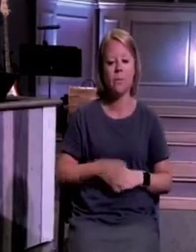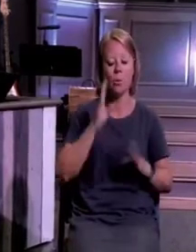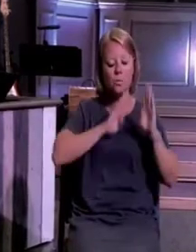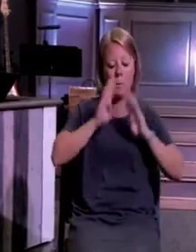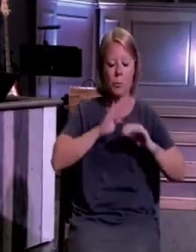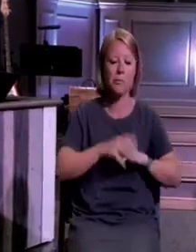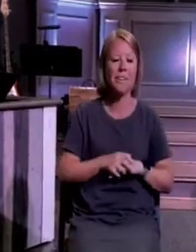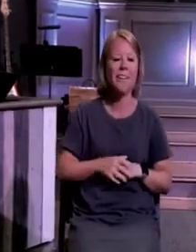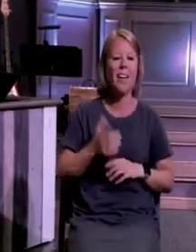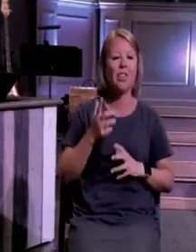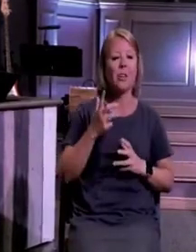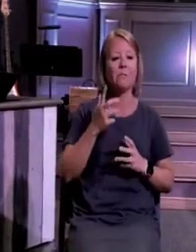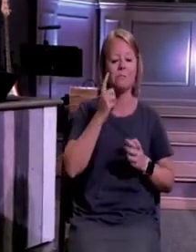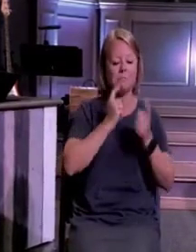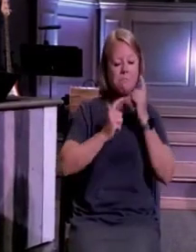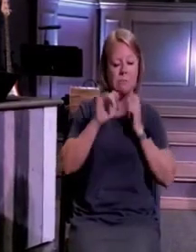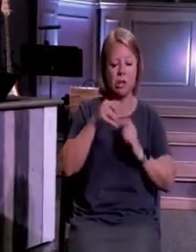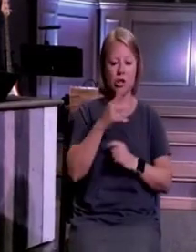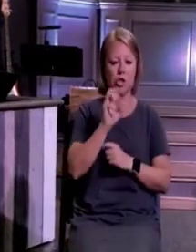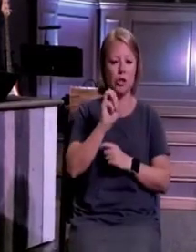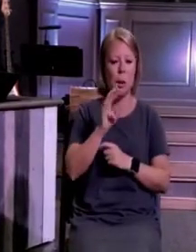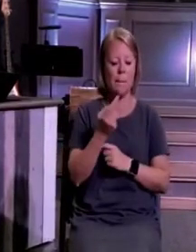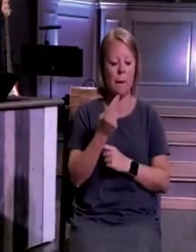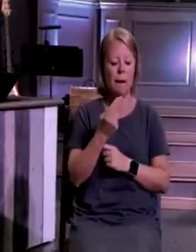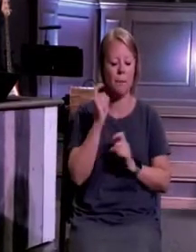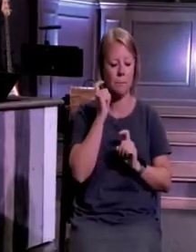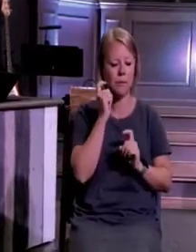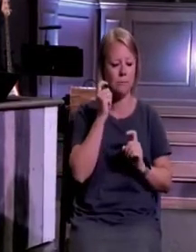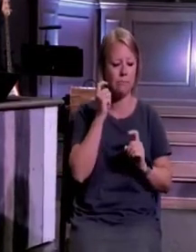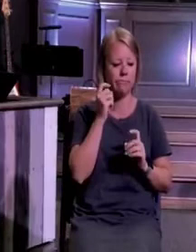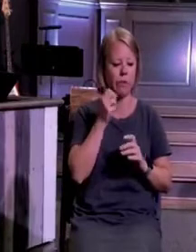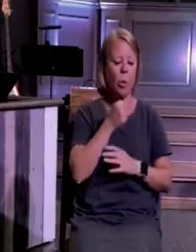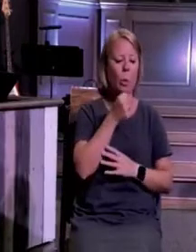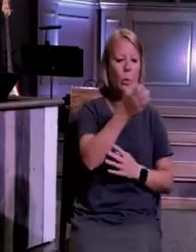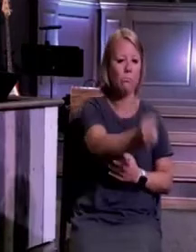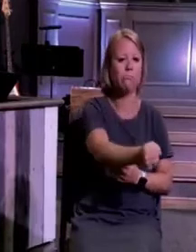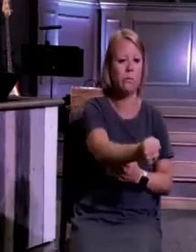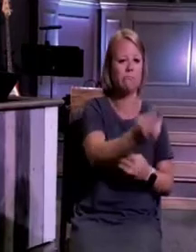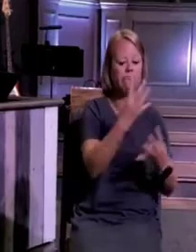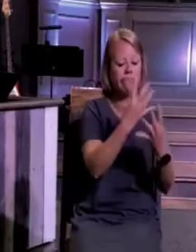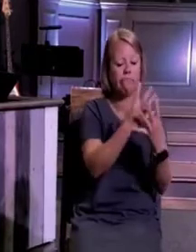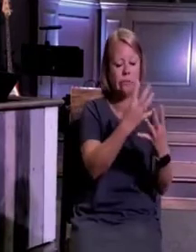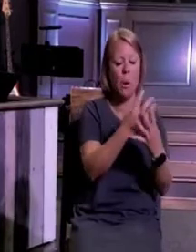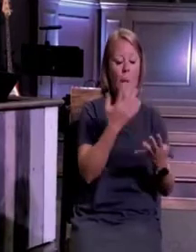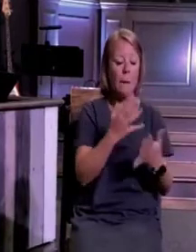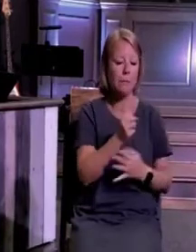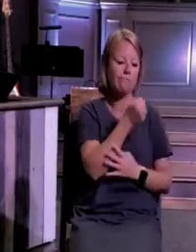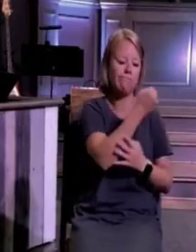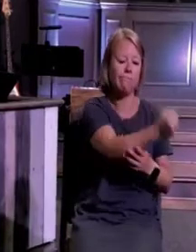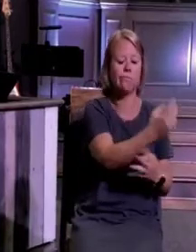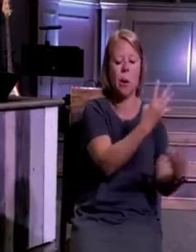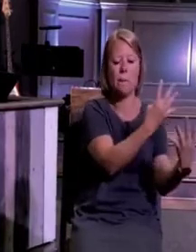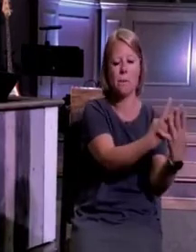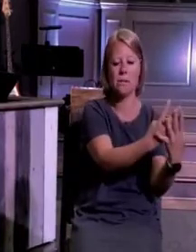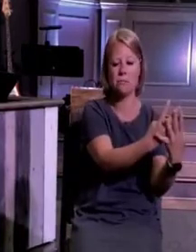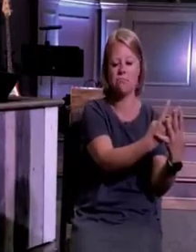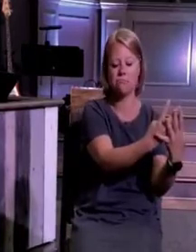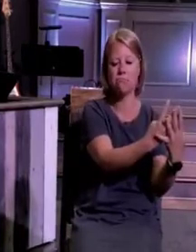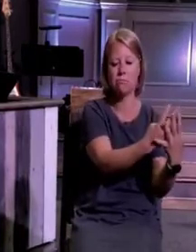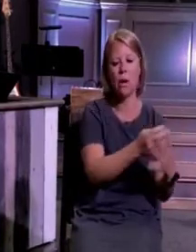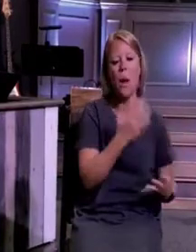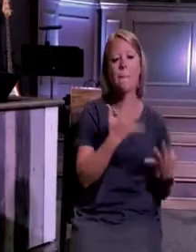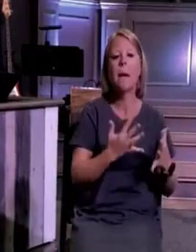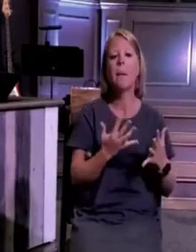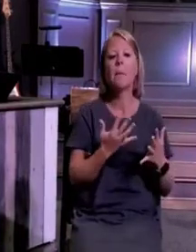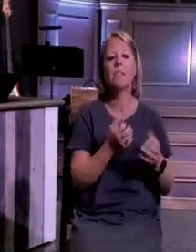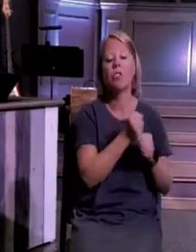prophet Jeremiah was cast into prison. Maybe we can shut him up in prison. Maybe we can